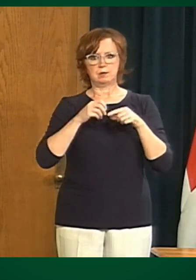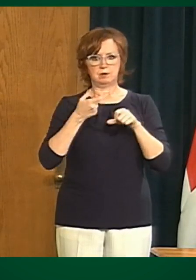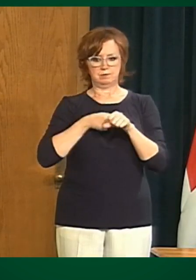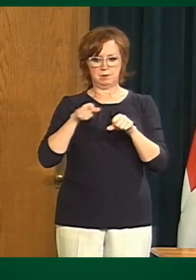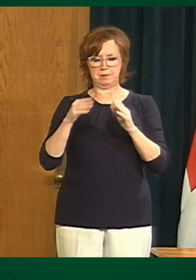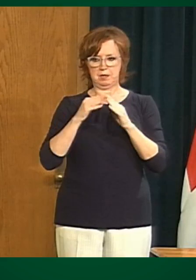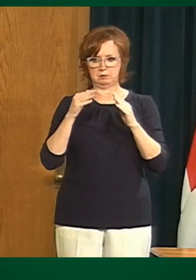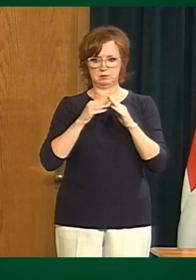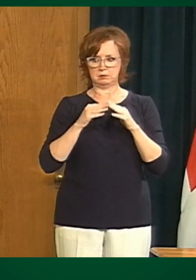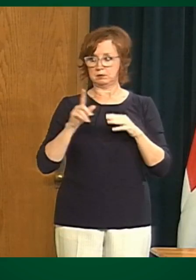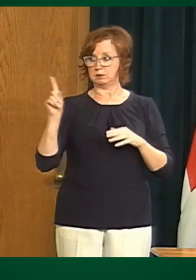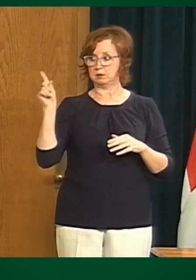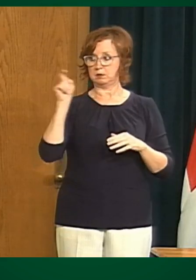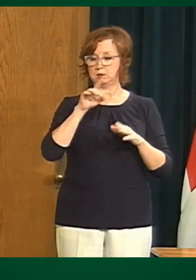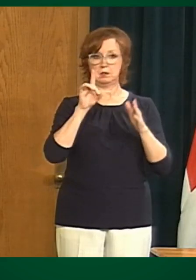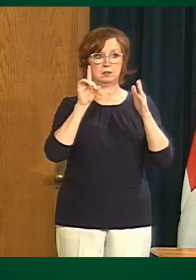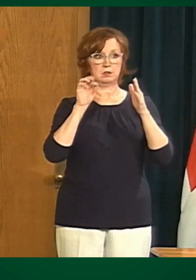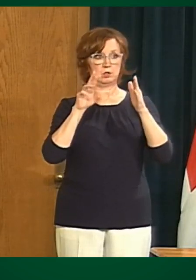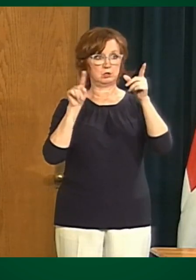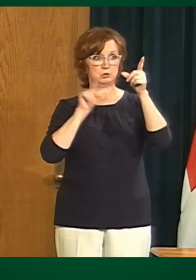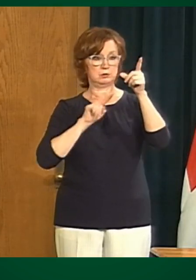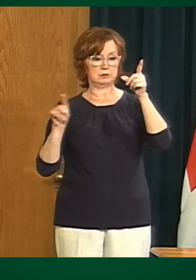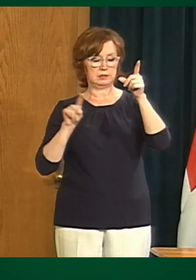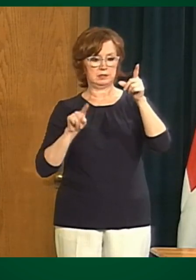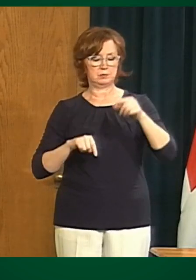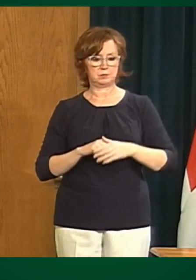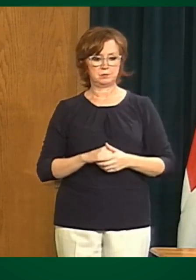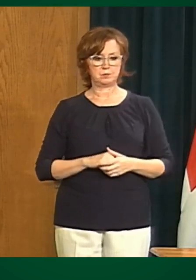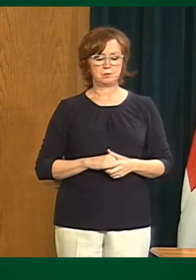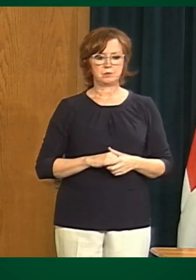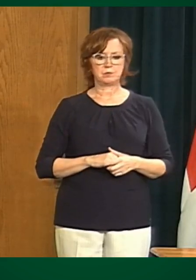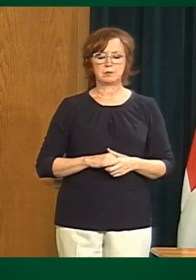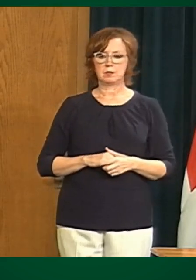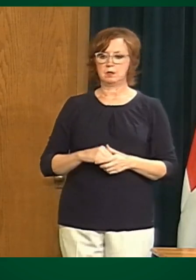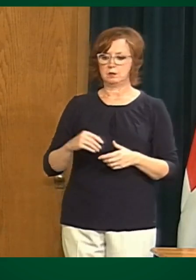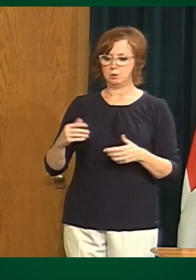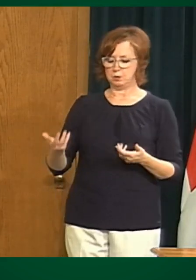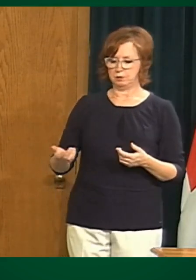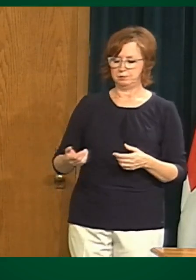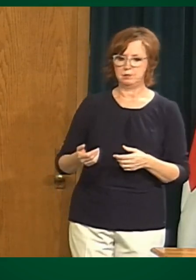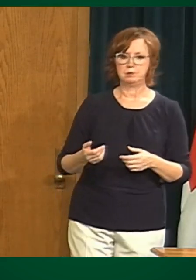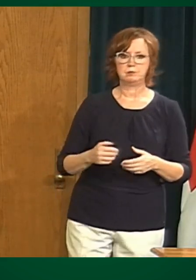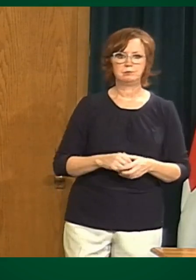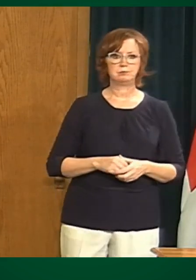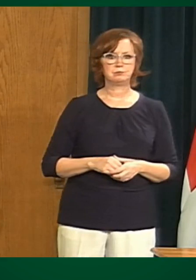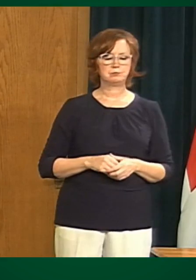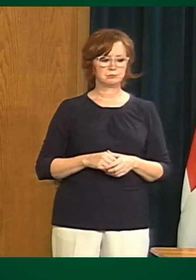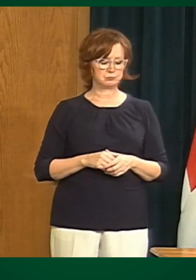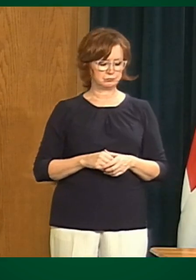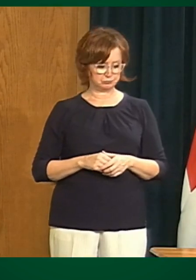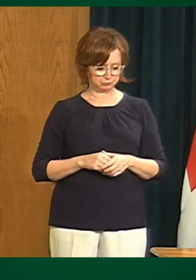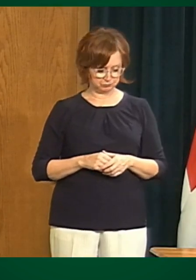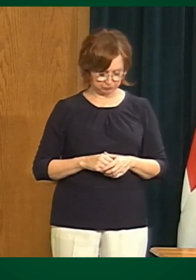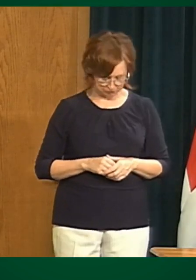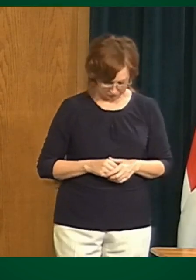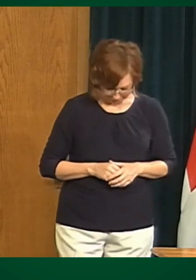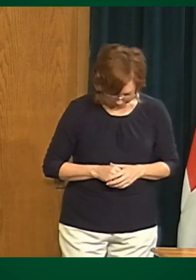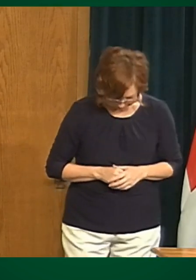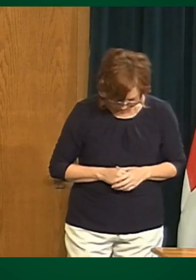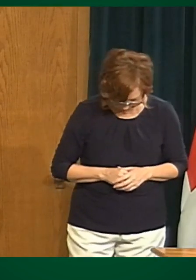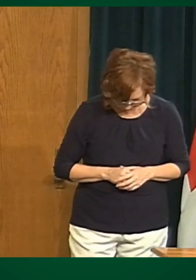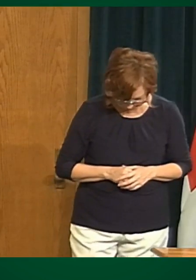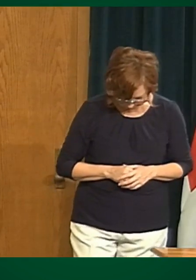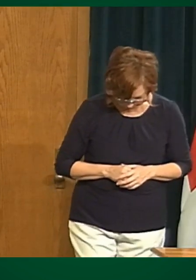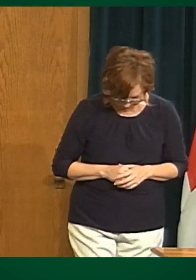Dr. Zayad? So as a measure that we are taking, and it's one of